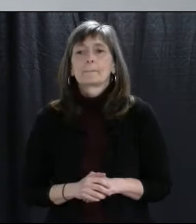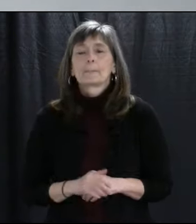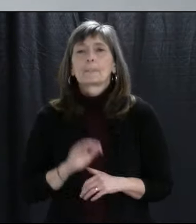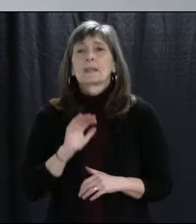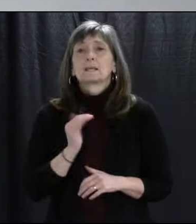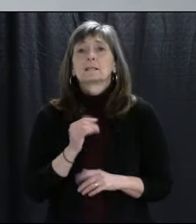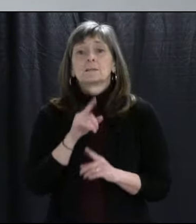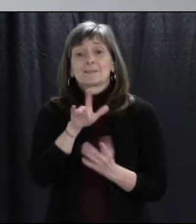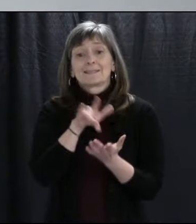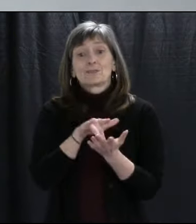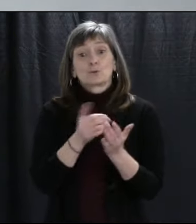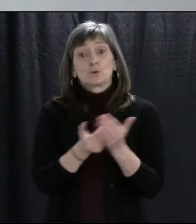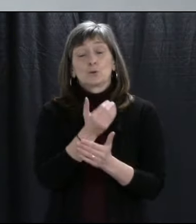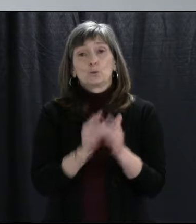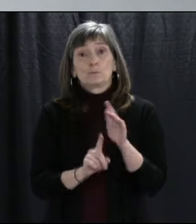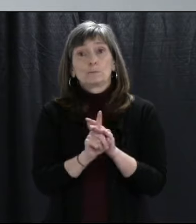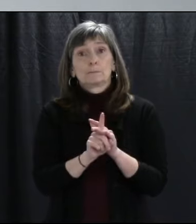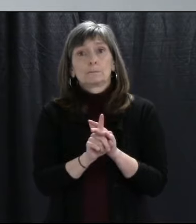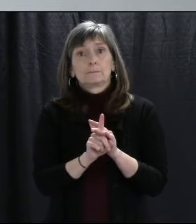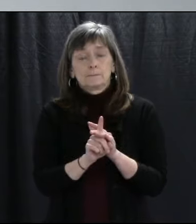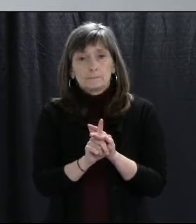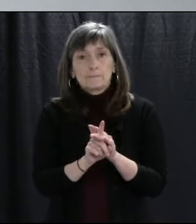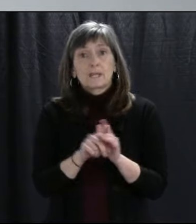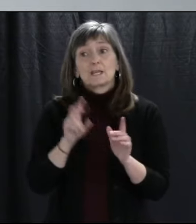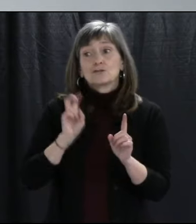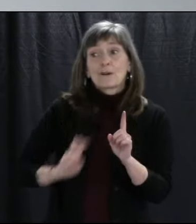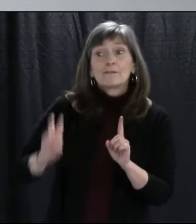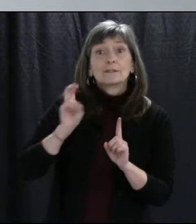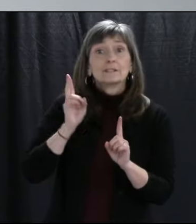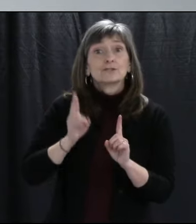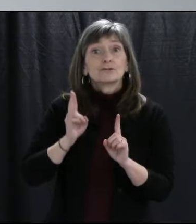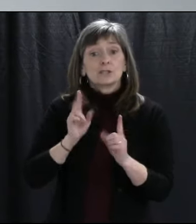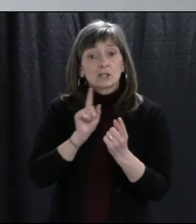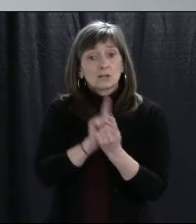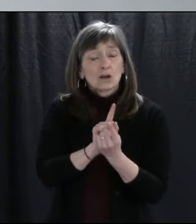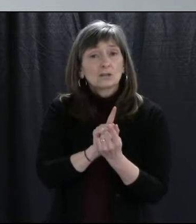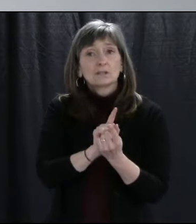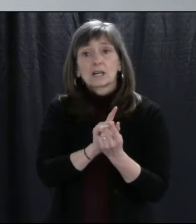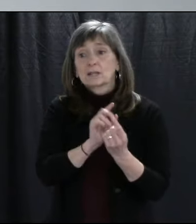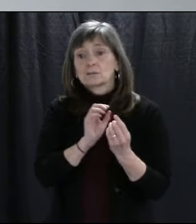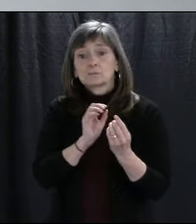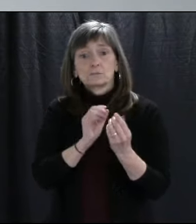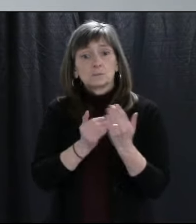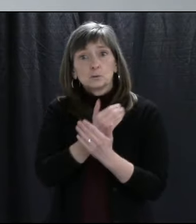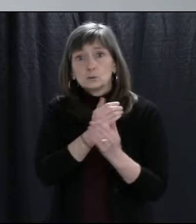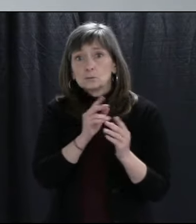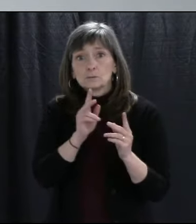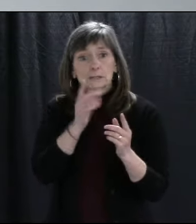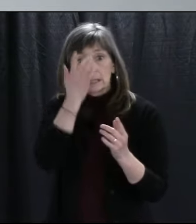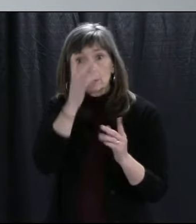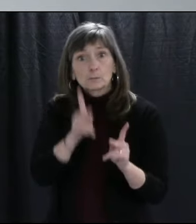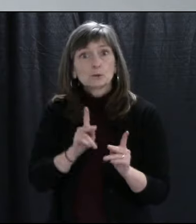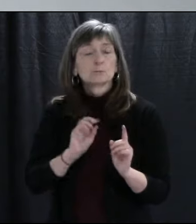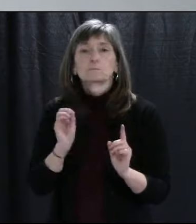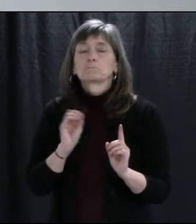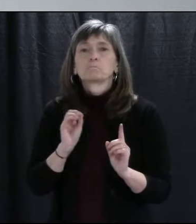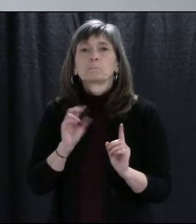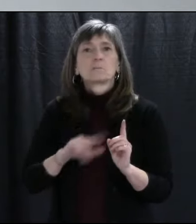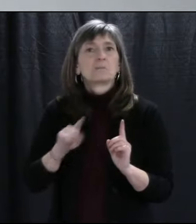that the new case in Central Region is due to community transmission, as there was no history of travel or exposure to a known